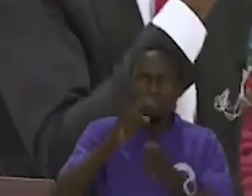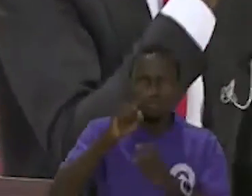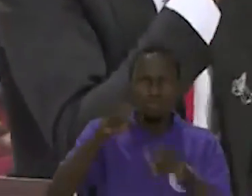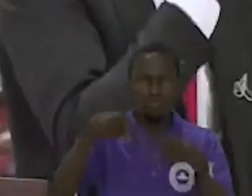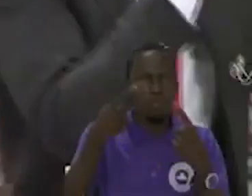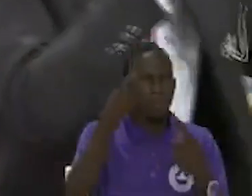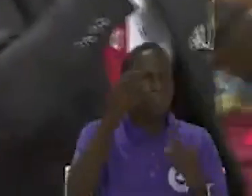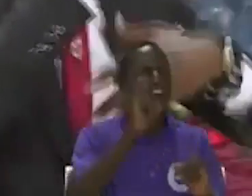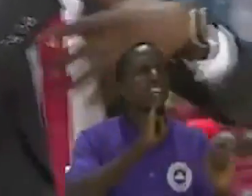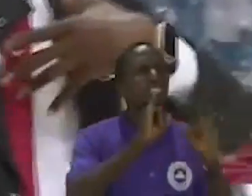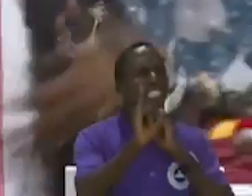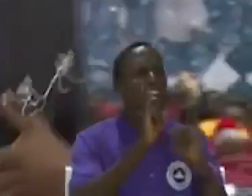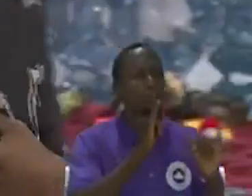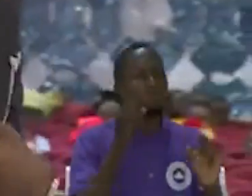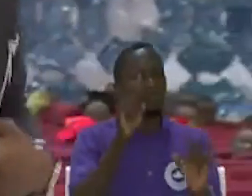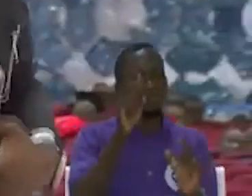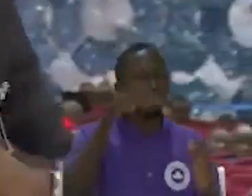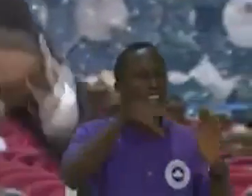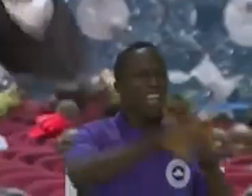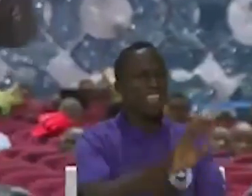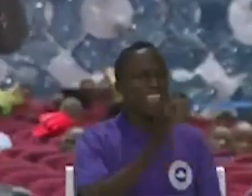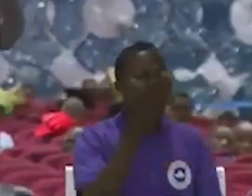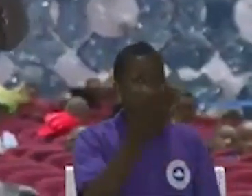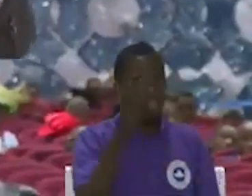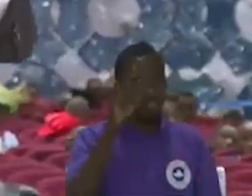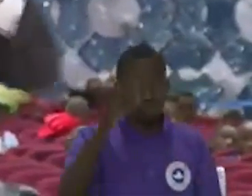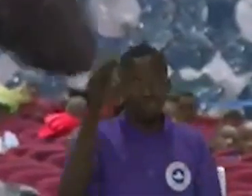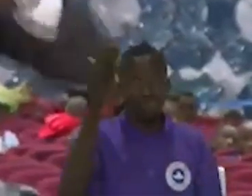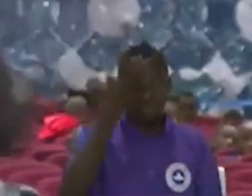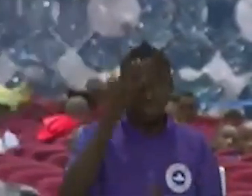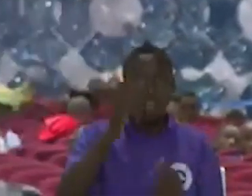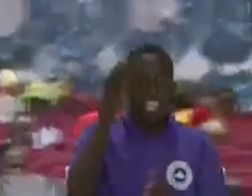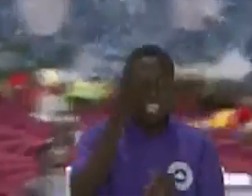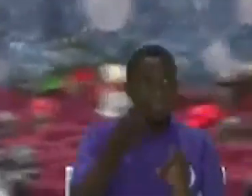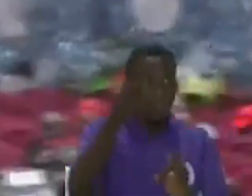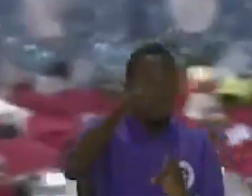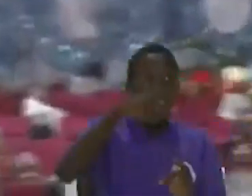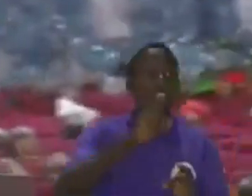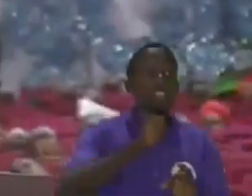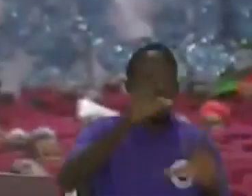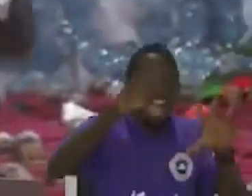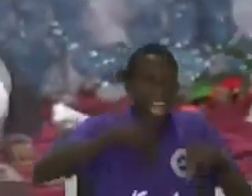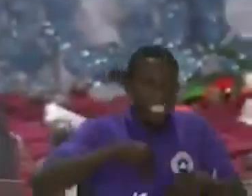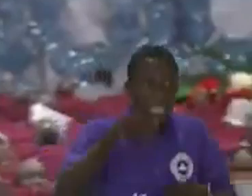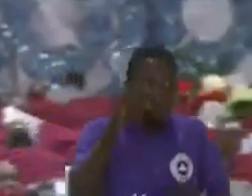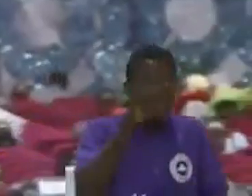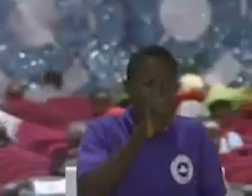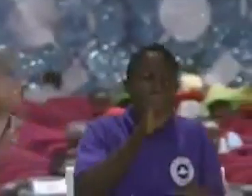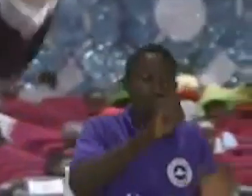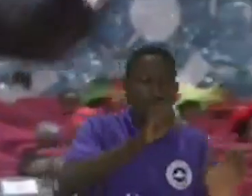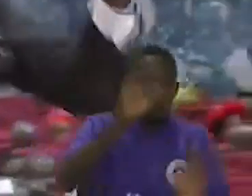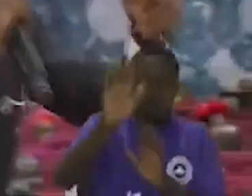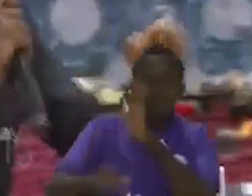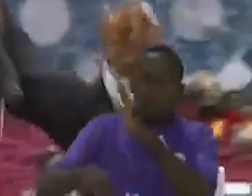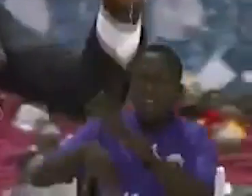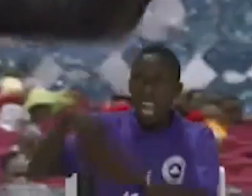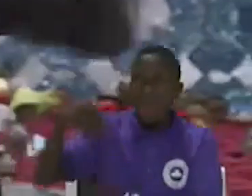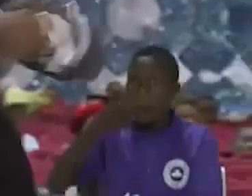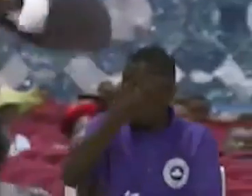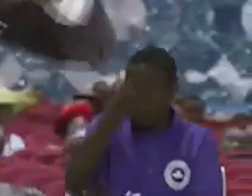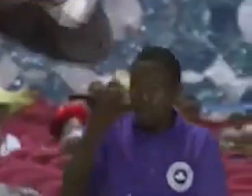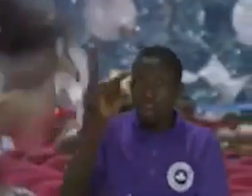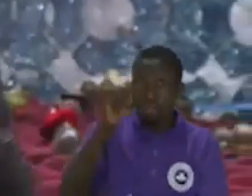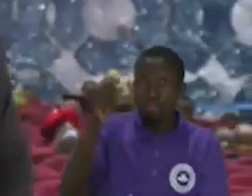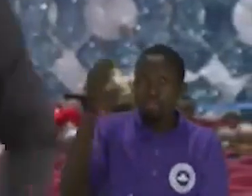you step there, you know there's a greater in you. If they do not accept you, you walk out of the place. You are not depressed because you know there